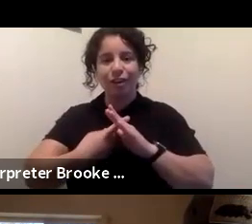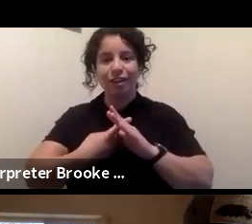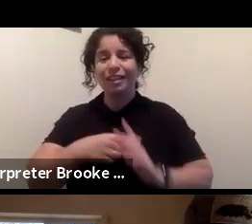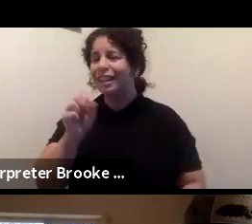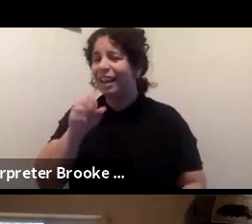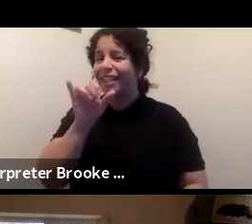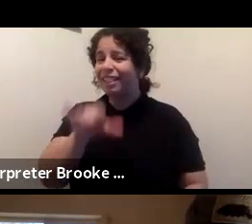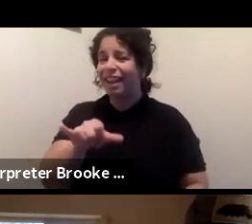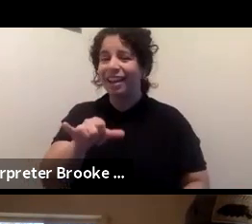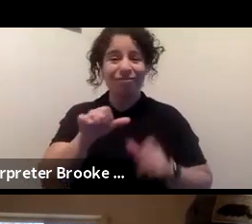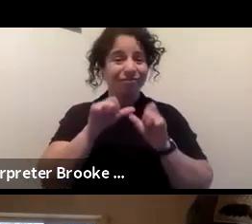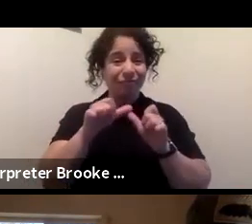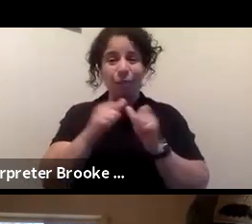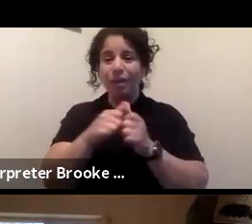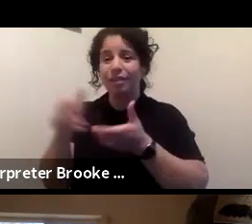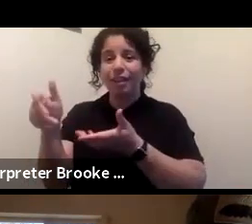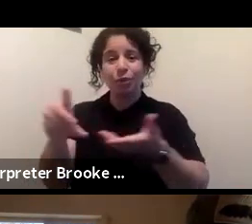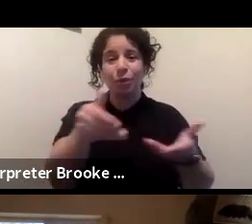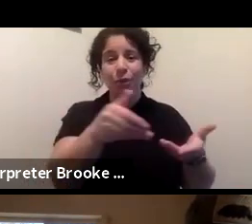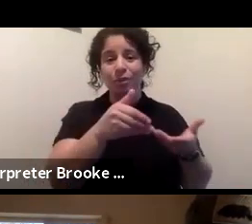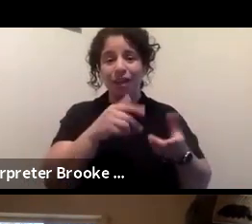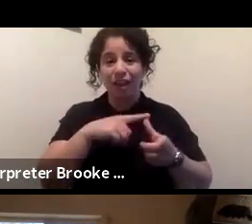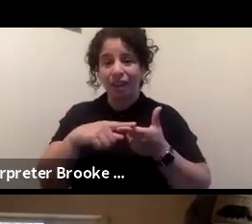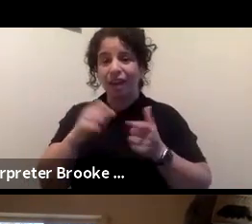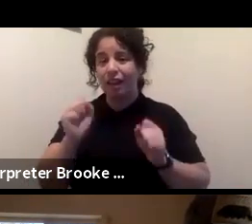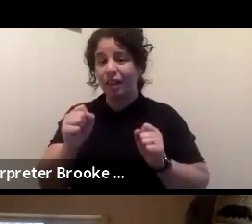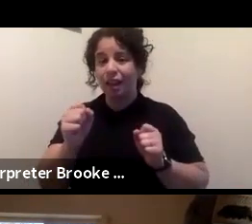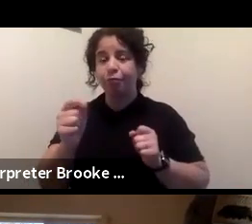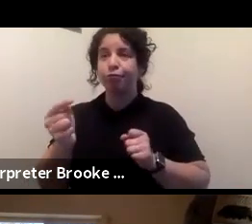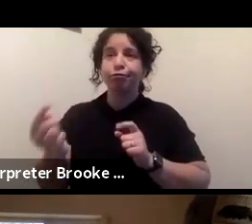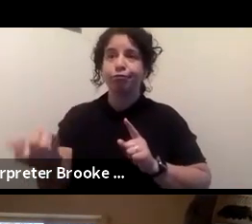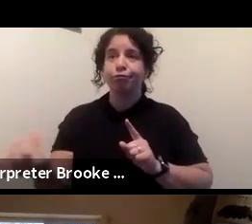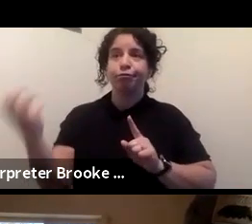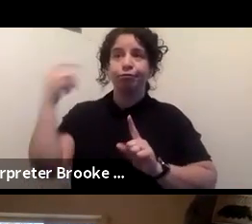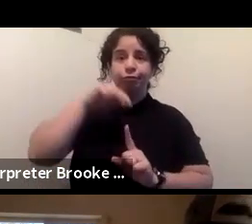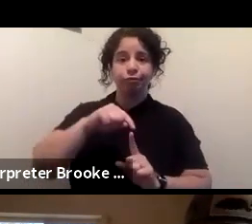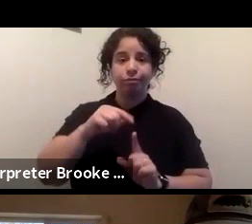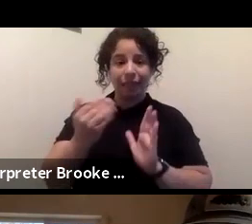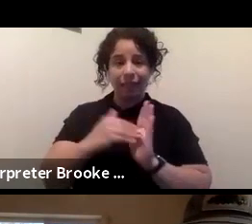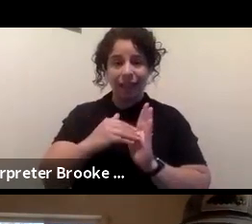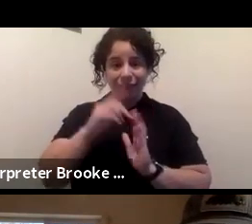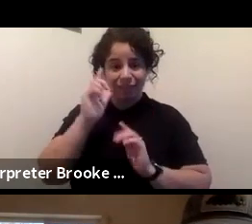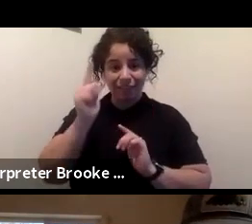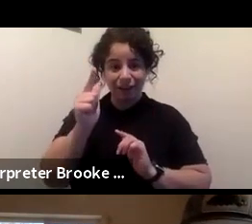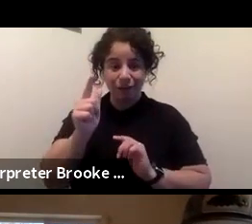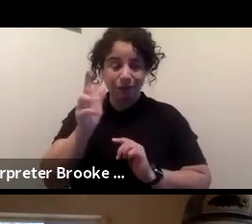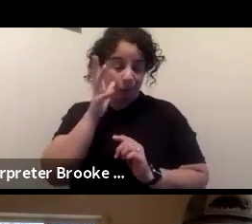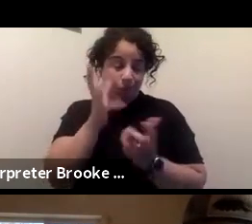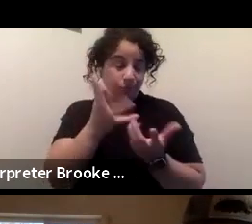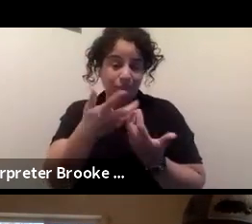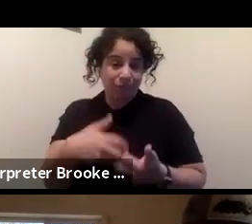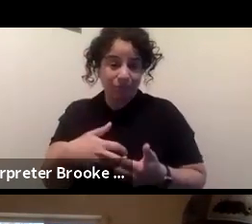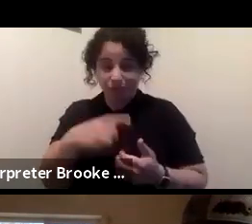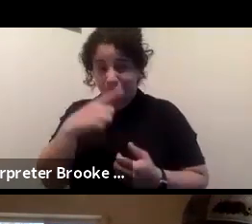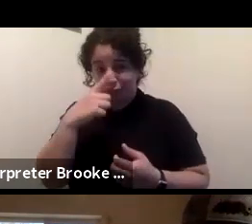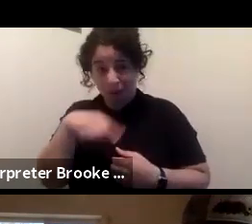with intros and then I can dive back into where I was. I think that'll work if that's okay with